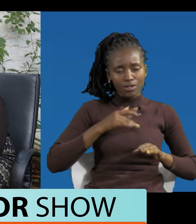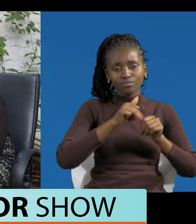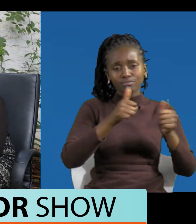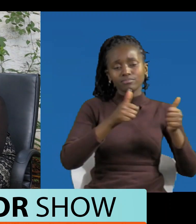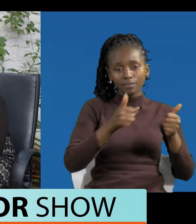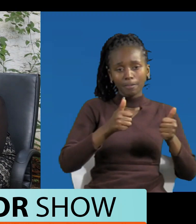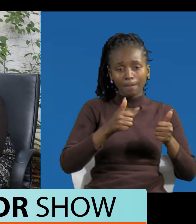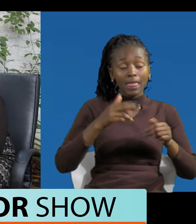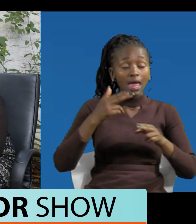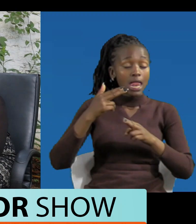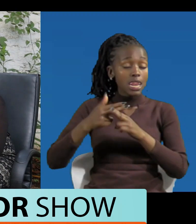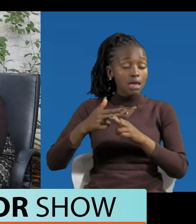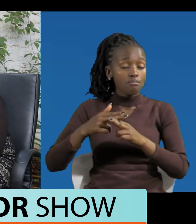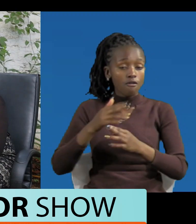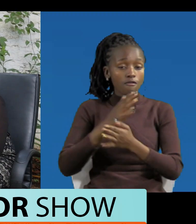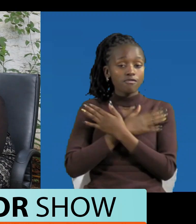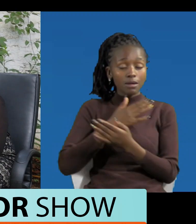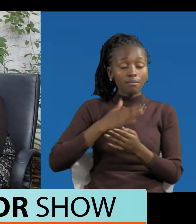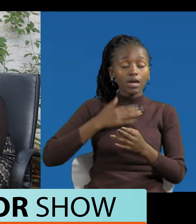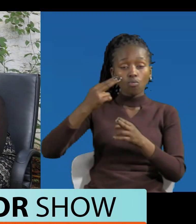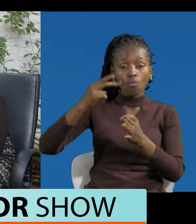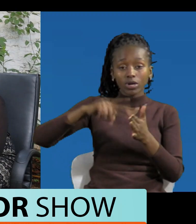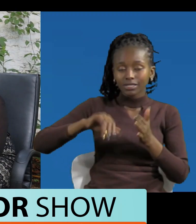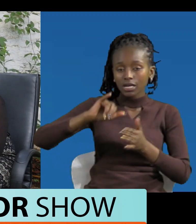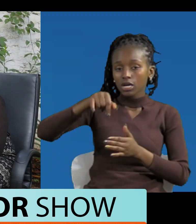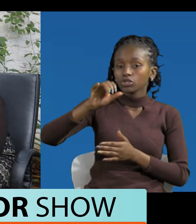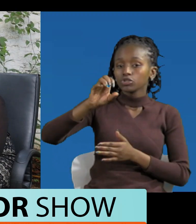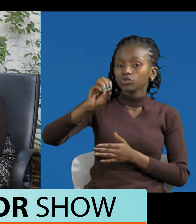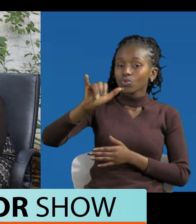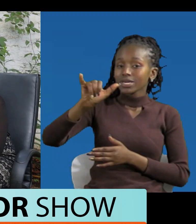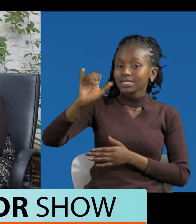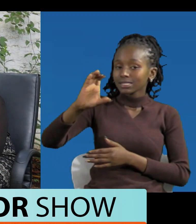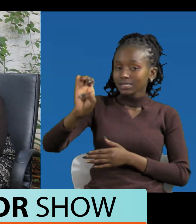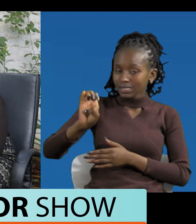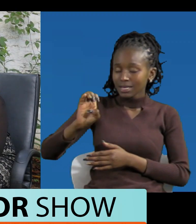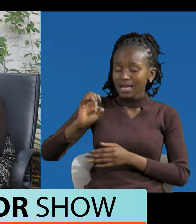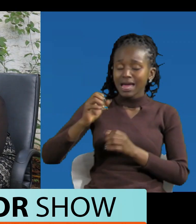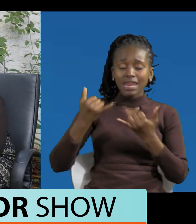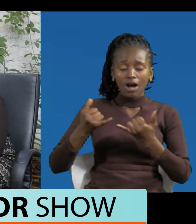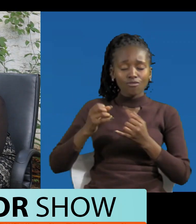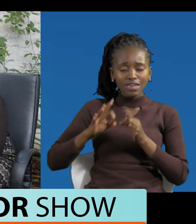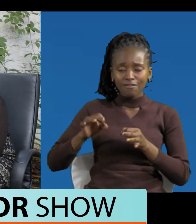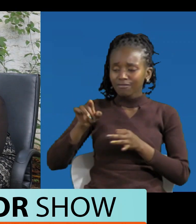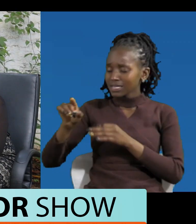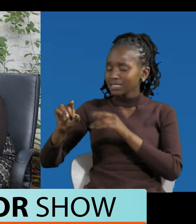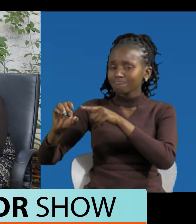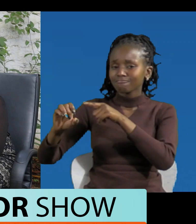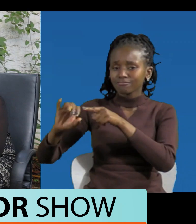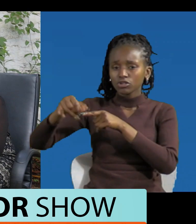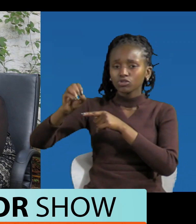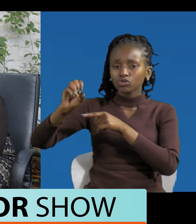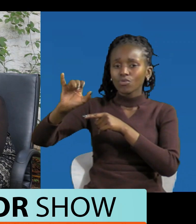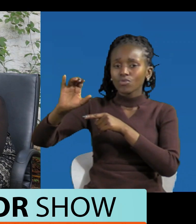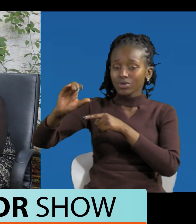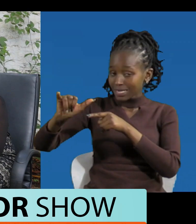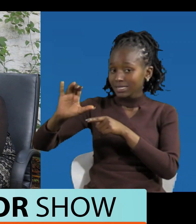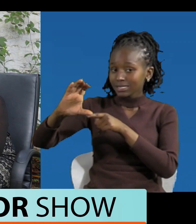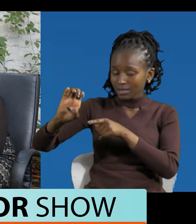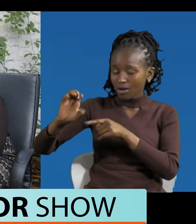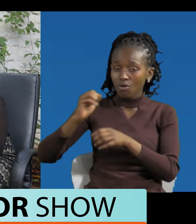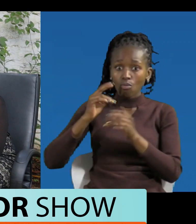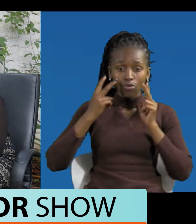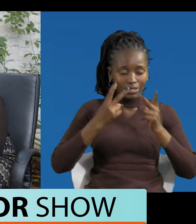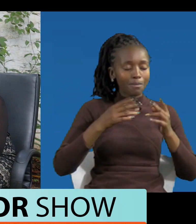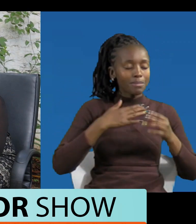she's called Joyce, wherever you are watching this, may God bless you so much. I didn't know I can get to where I am now.